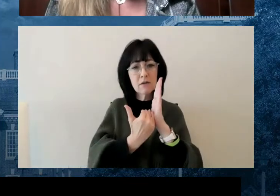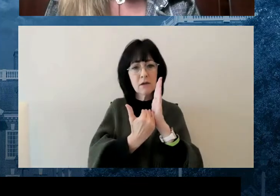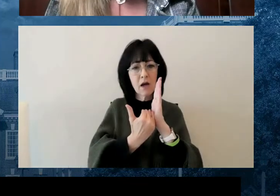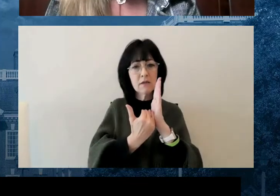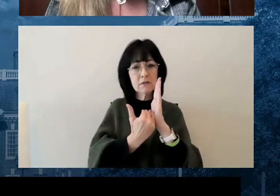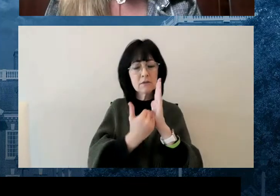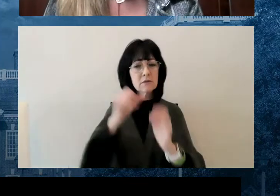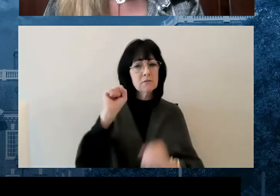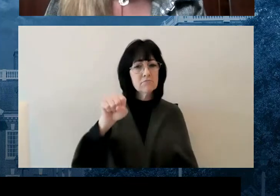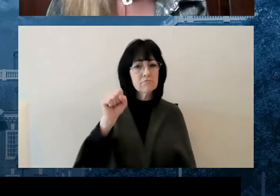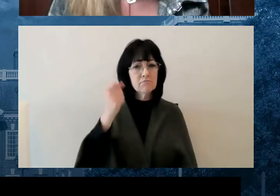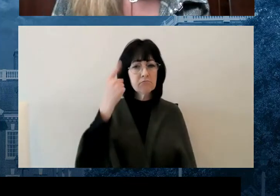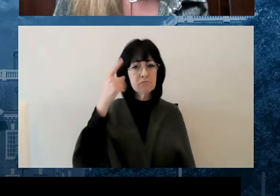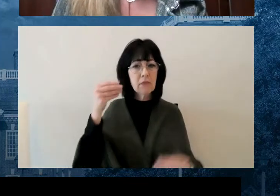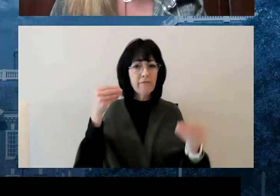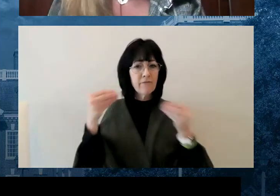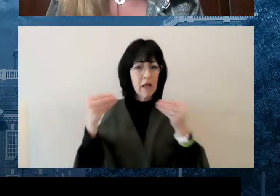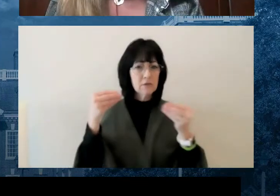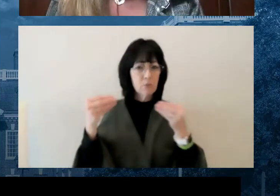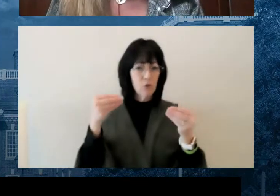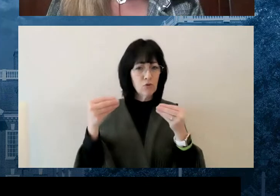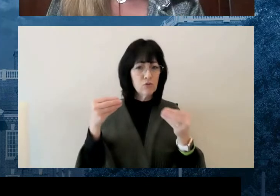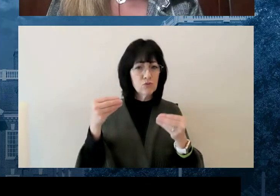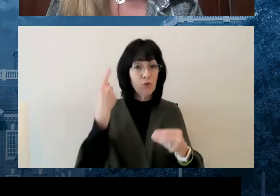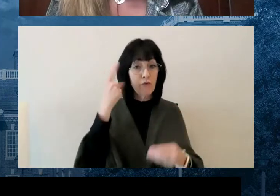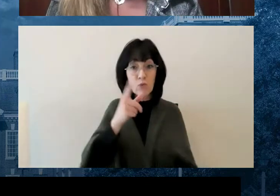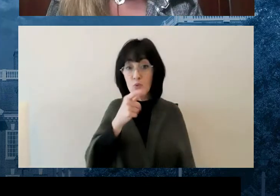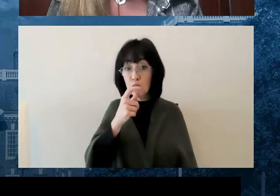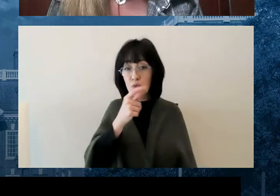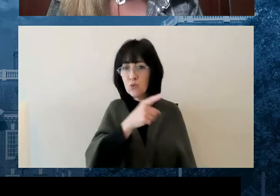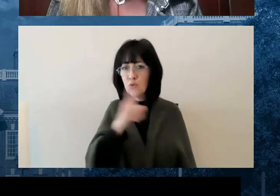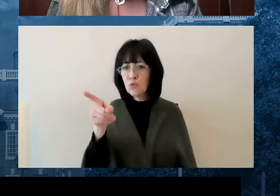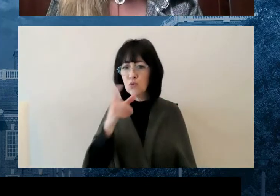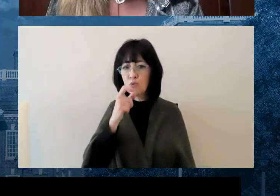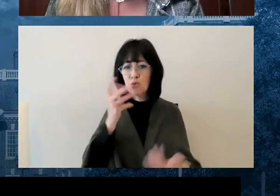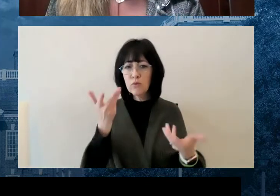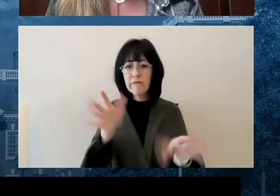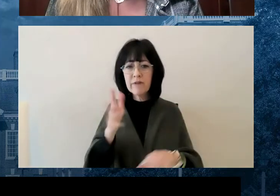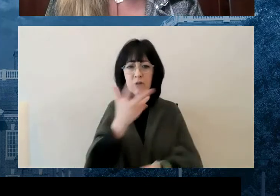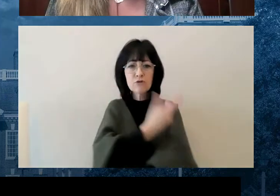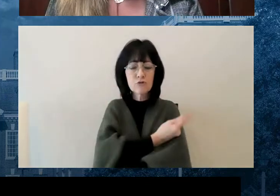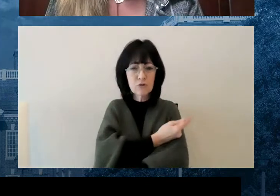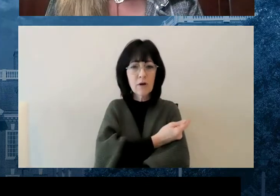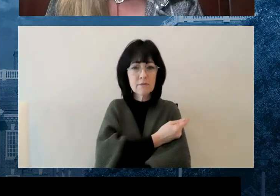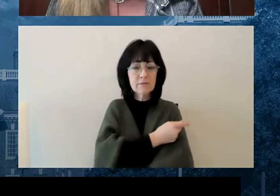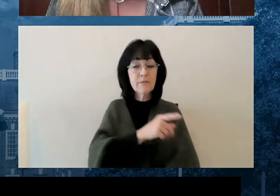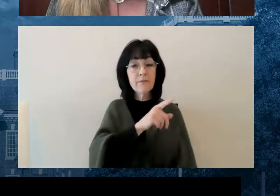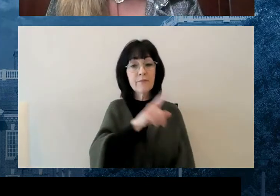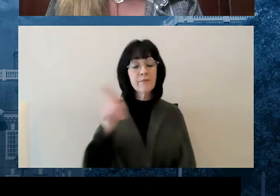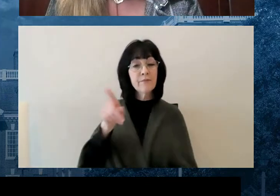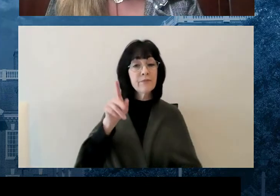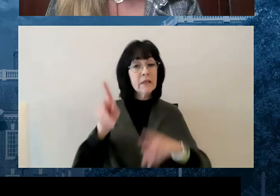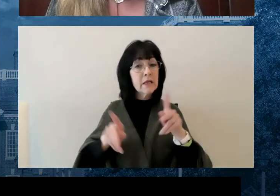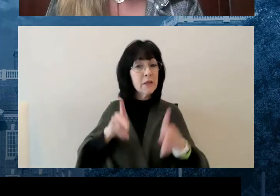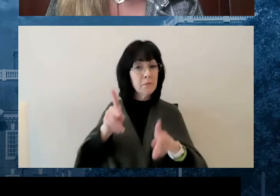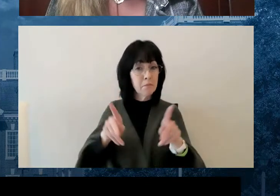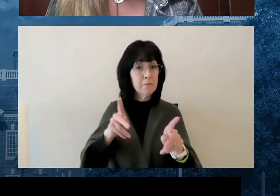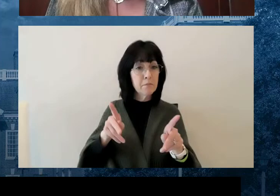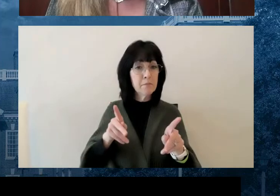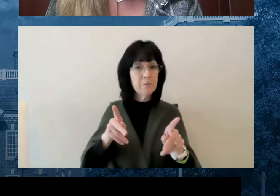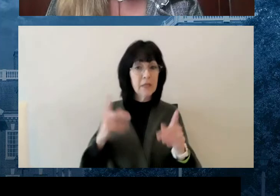are vaccinated, but for individuals who are distanced as well. We feel good